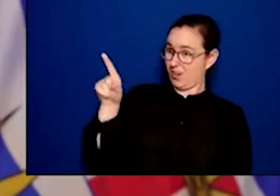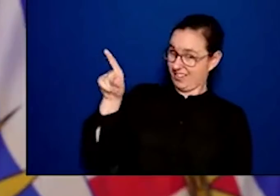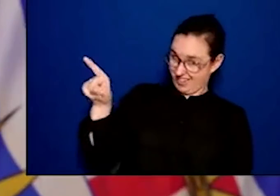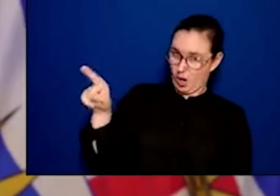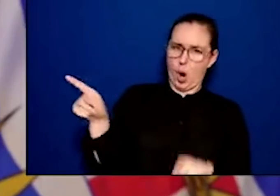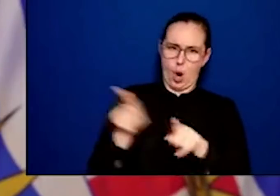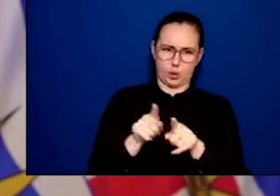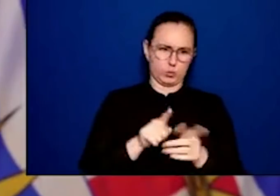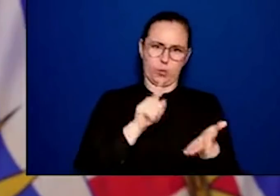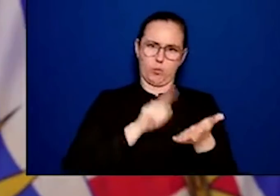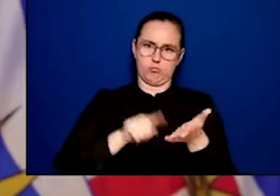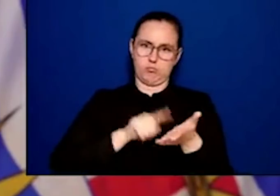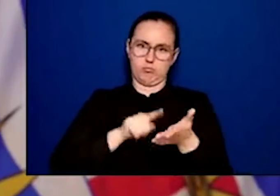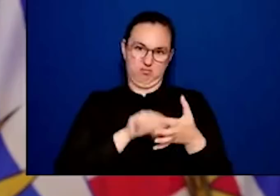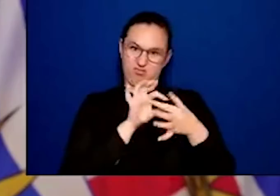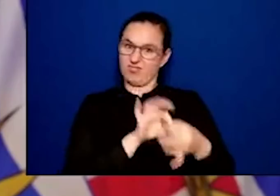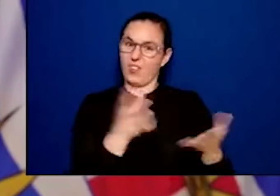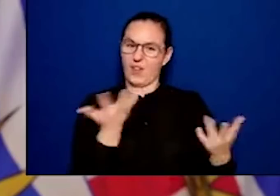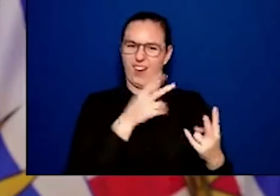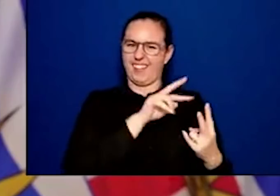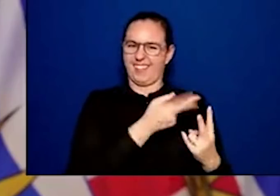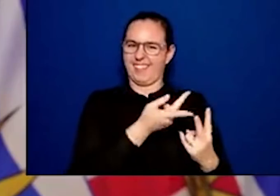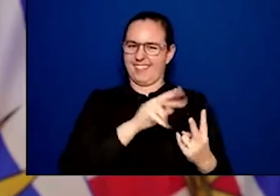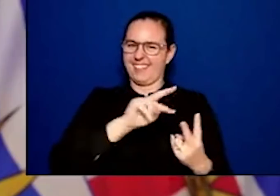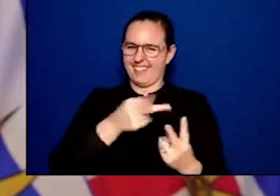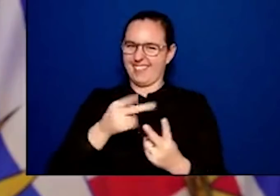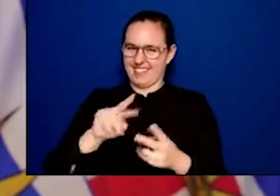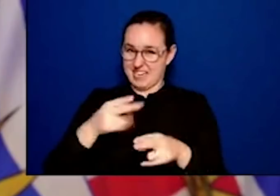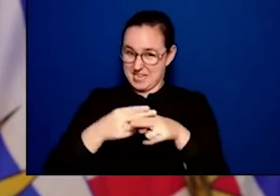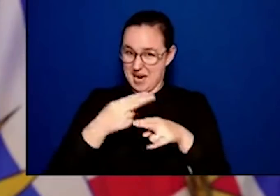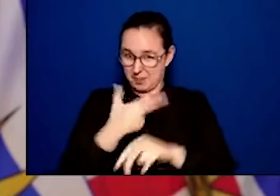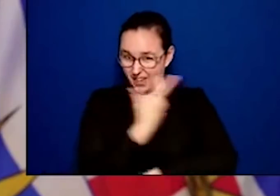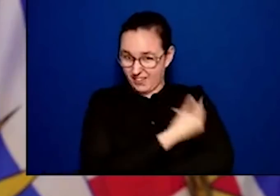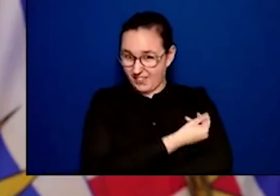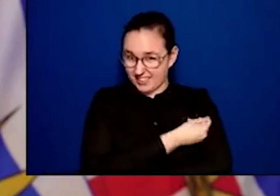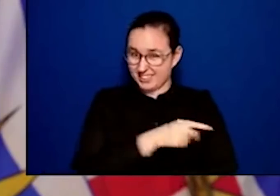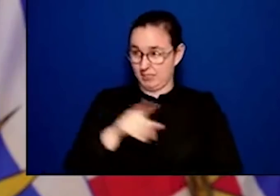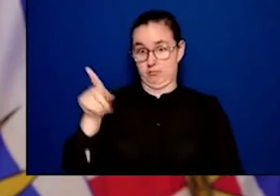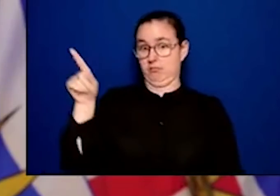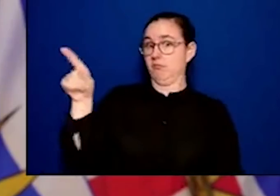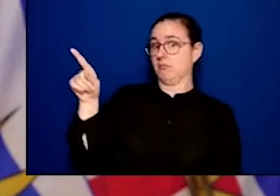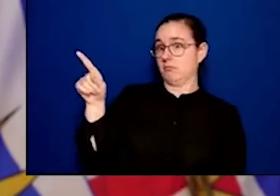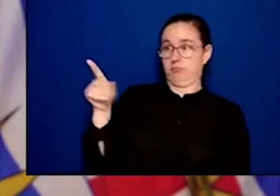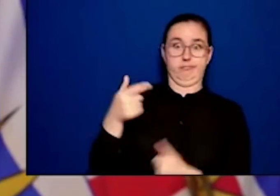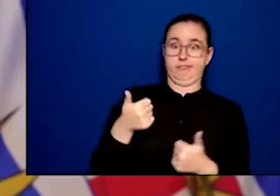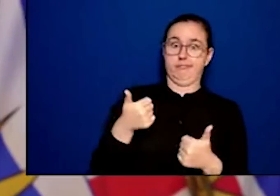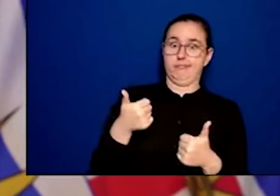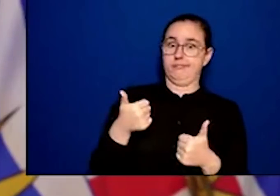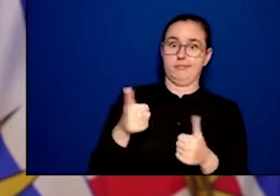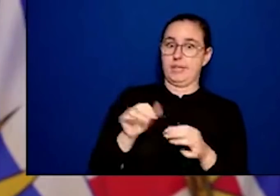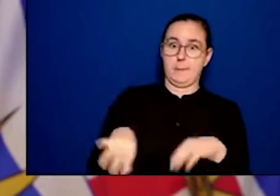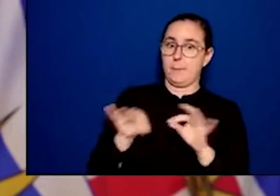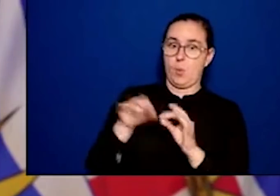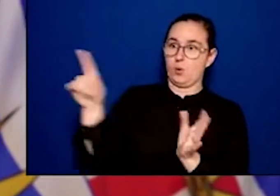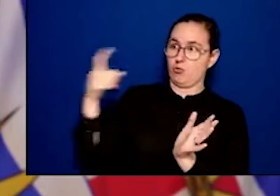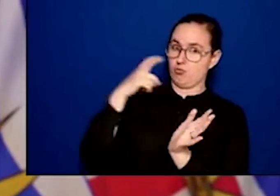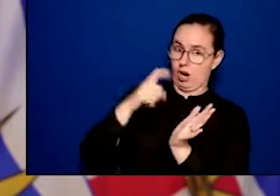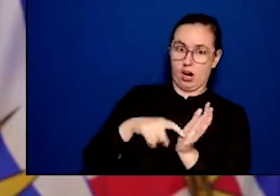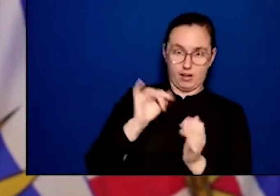response as well. And as part of that, I want to report that BC will be